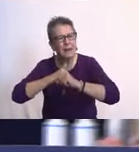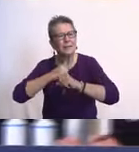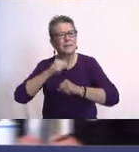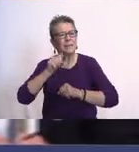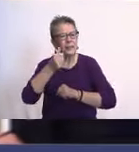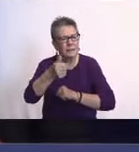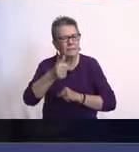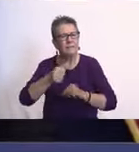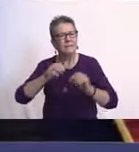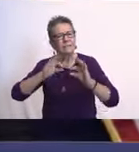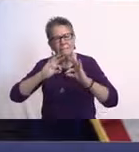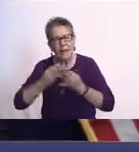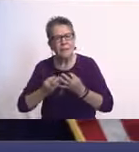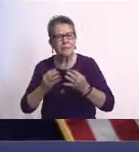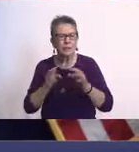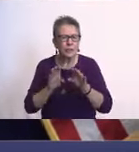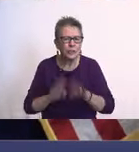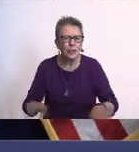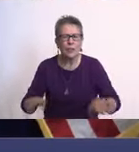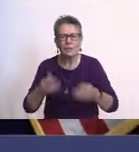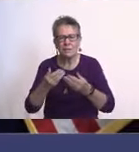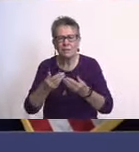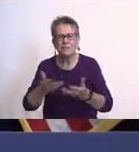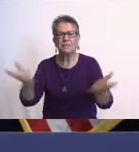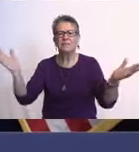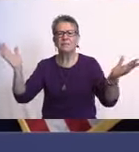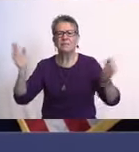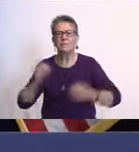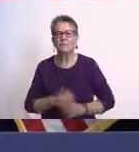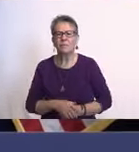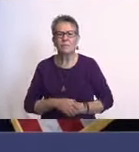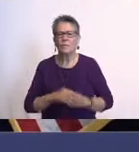you. God bless our veterans.